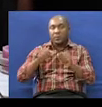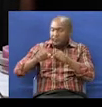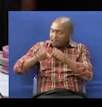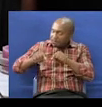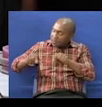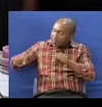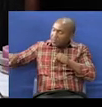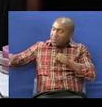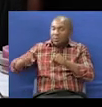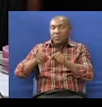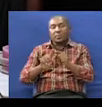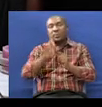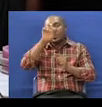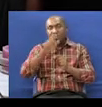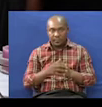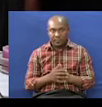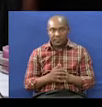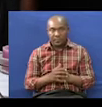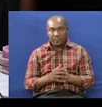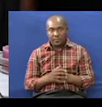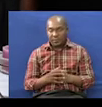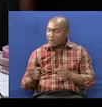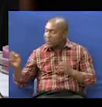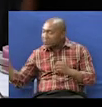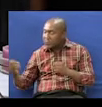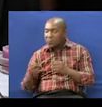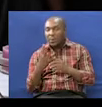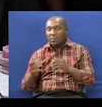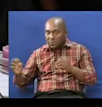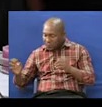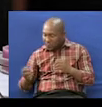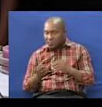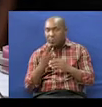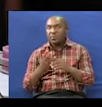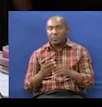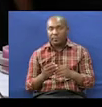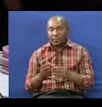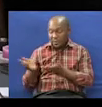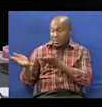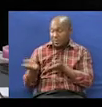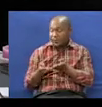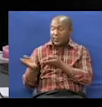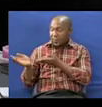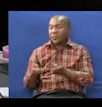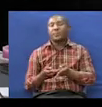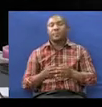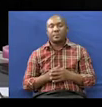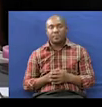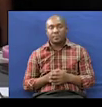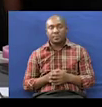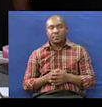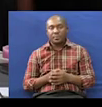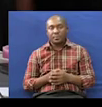let in gas. It let in gas from gas supply.